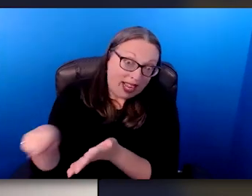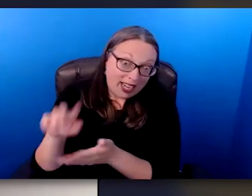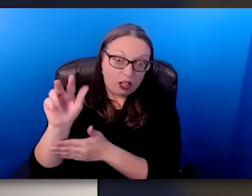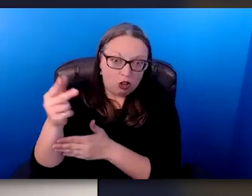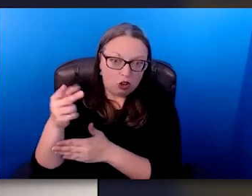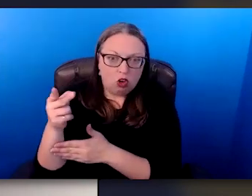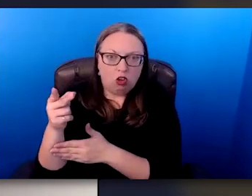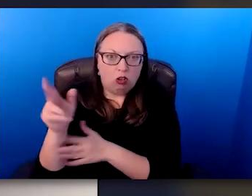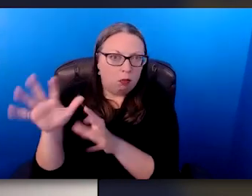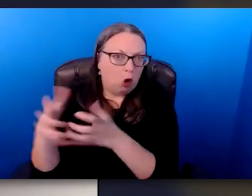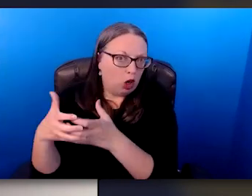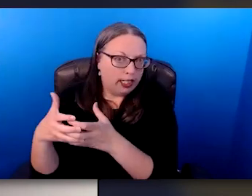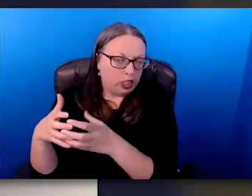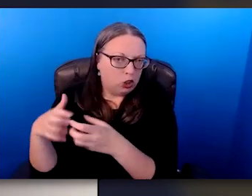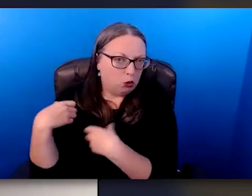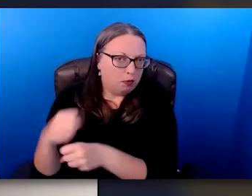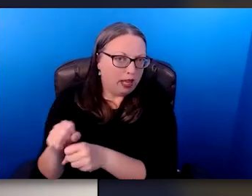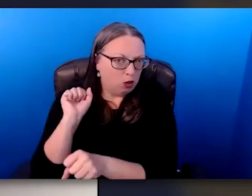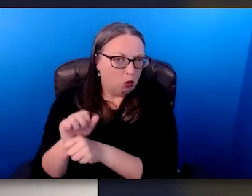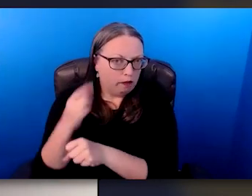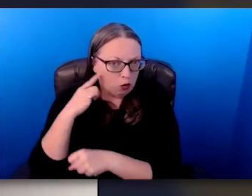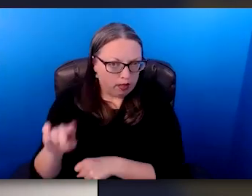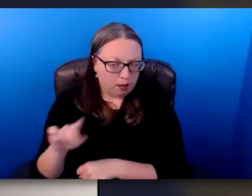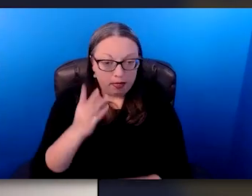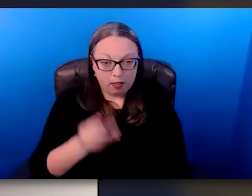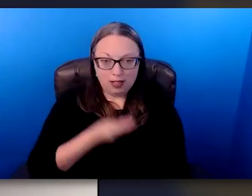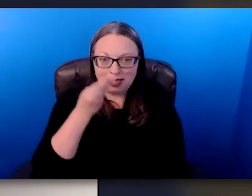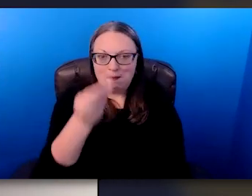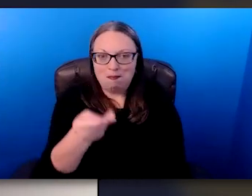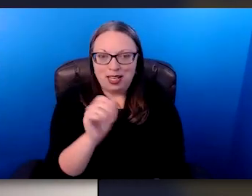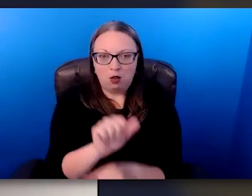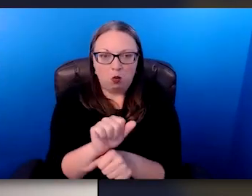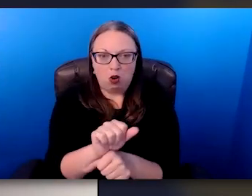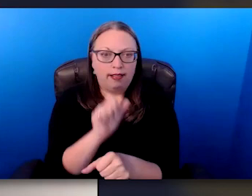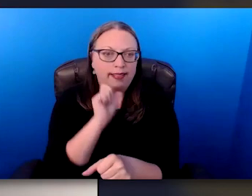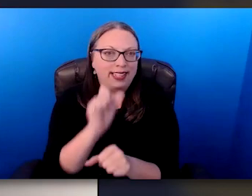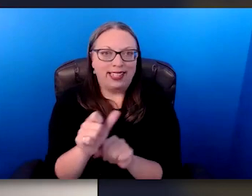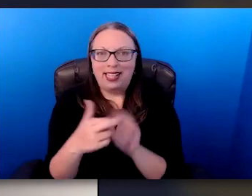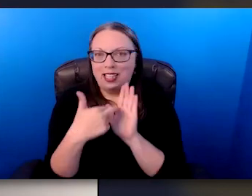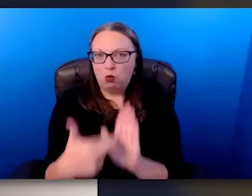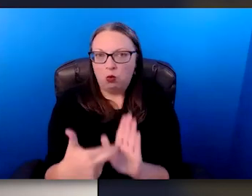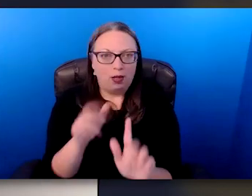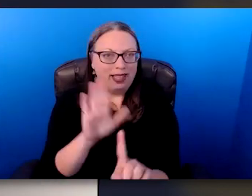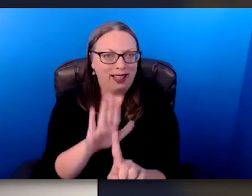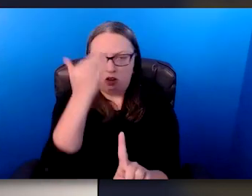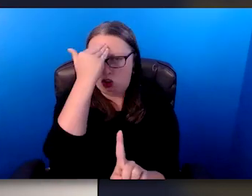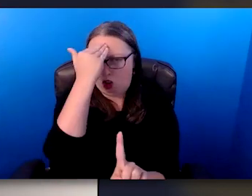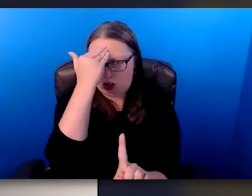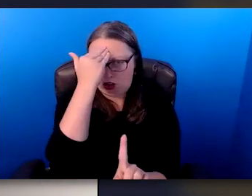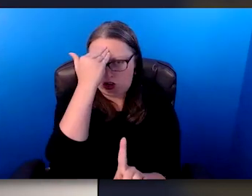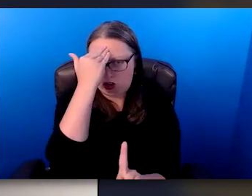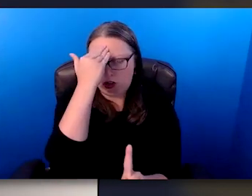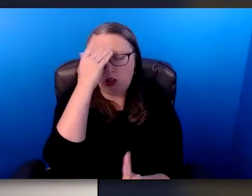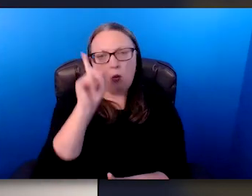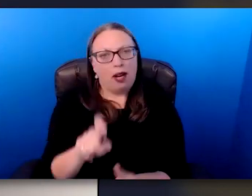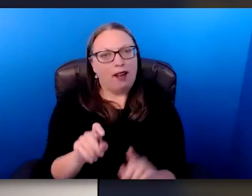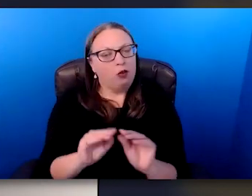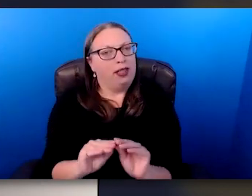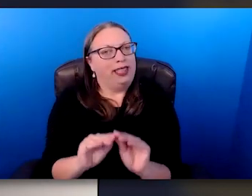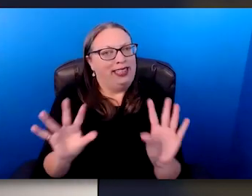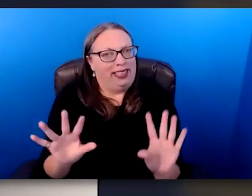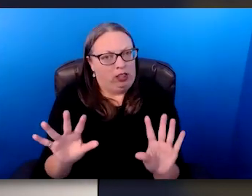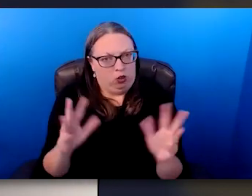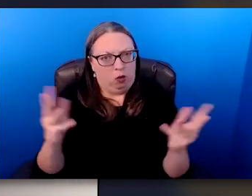work for them, the principle is that they're submitting work that doesn't represent their knowledge. And so if we can be really clear about what it is we were